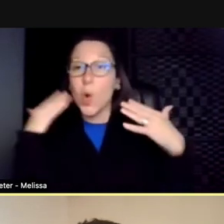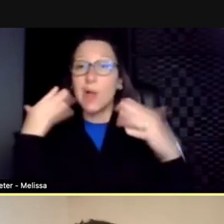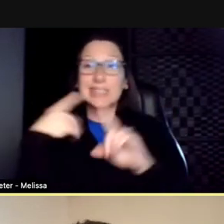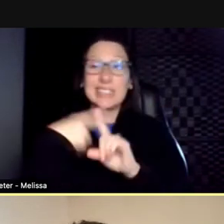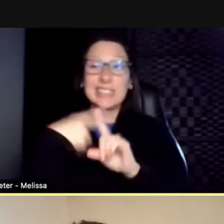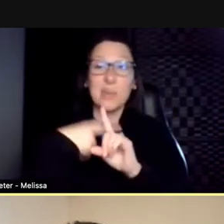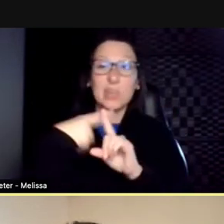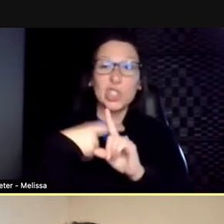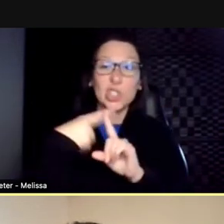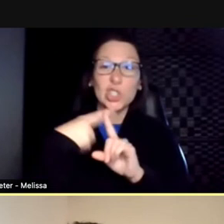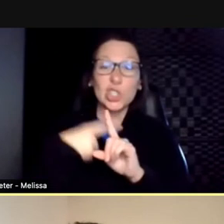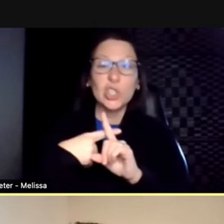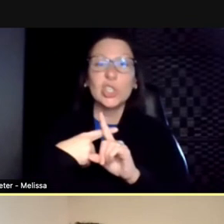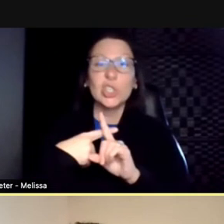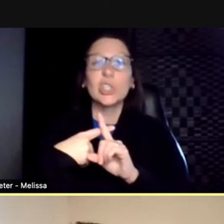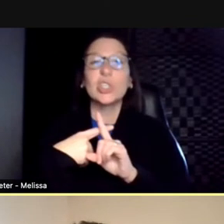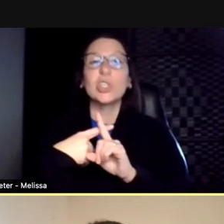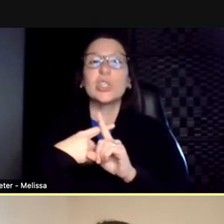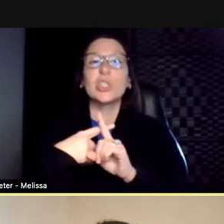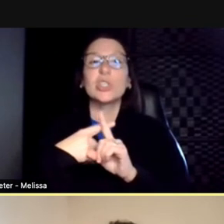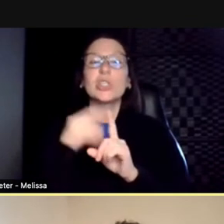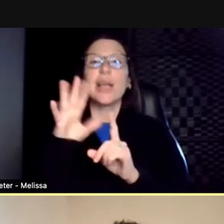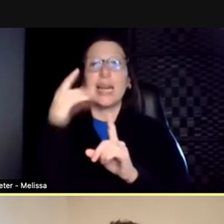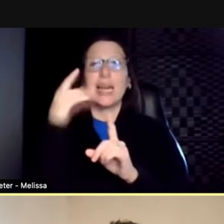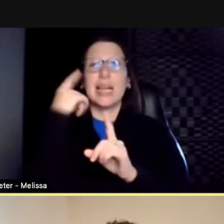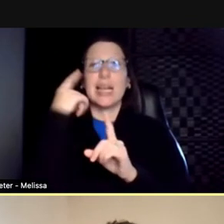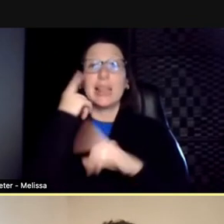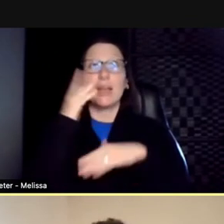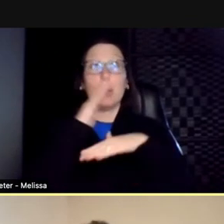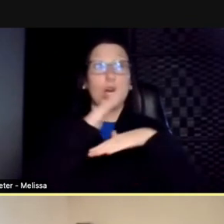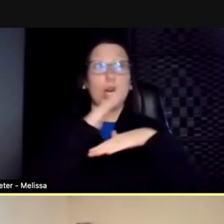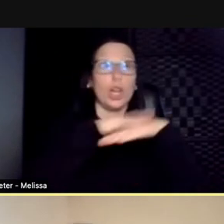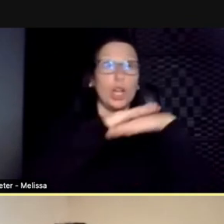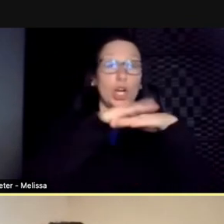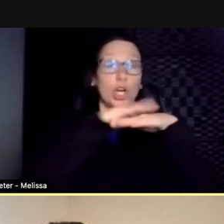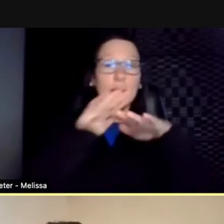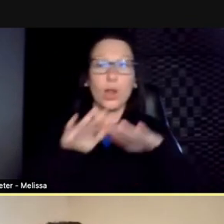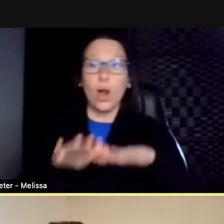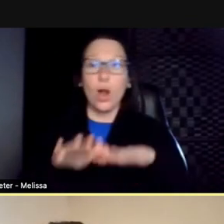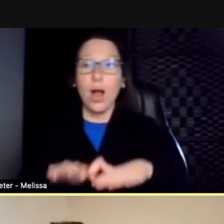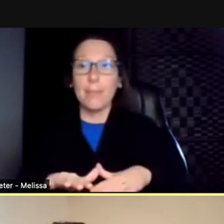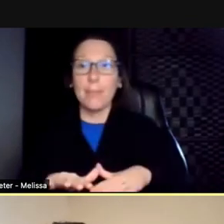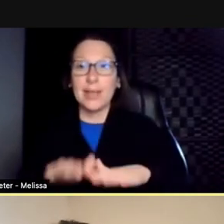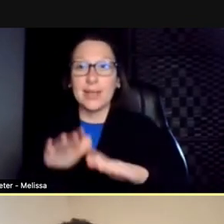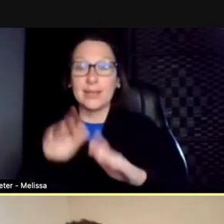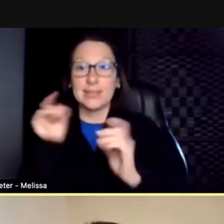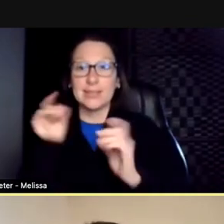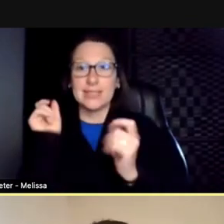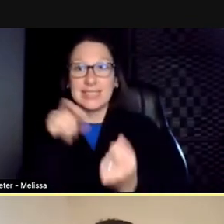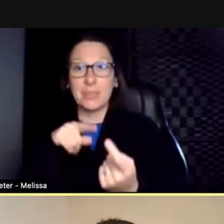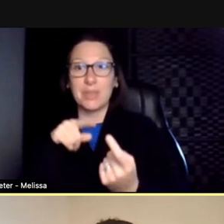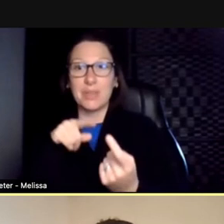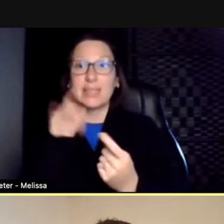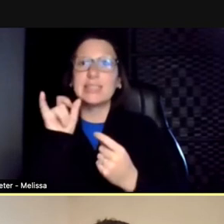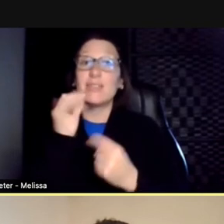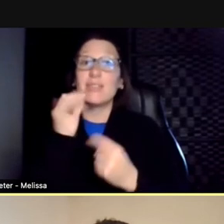room, and think about, alerting, calming stimulus. When it's a little too warm in the room, you get